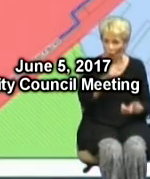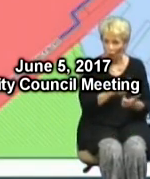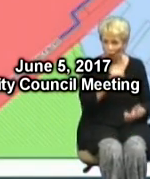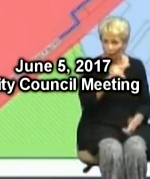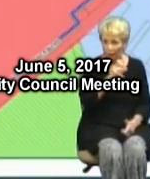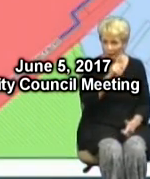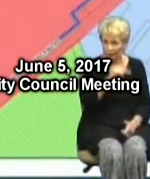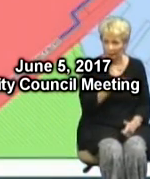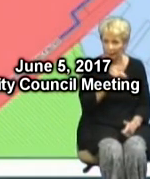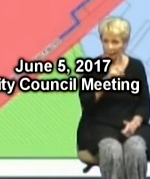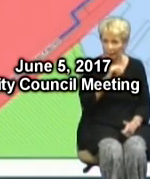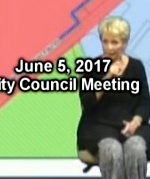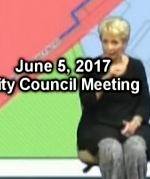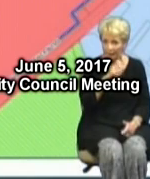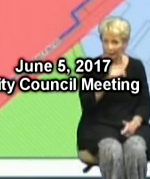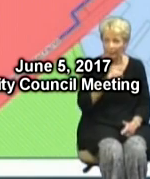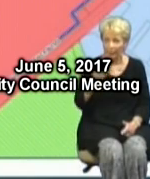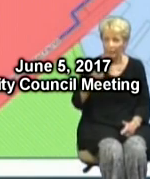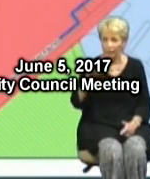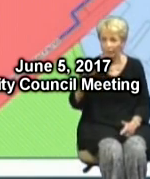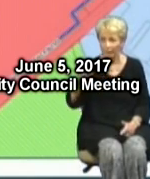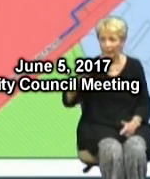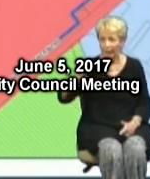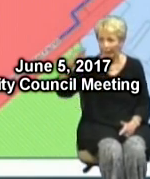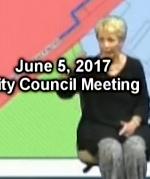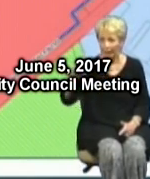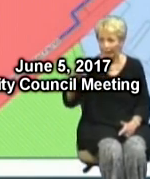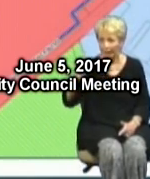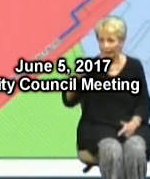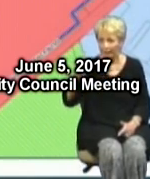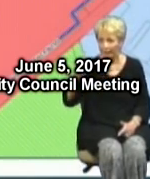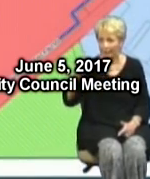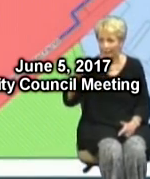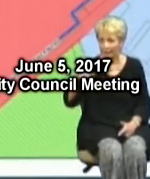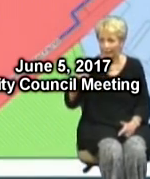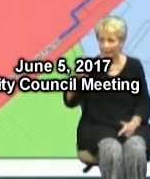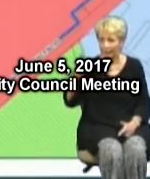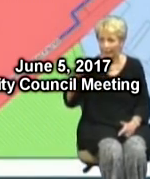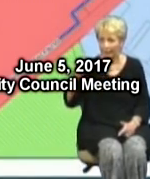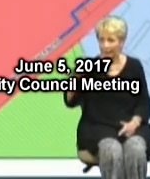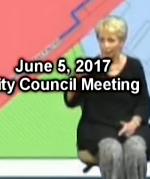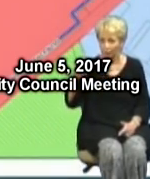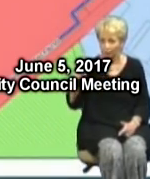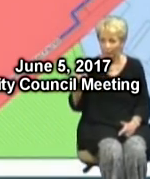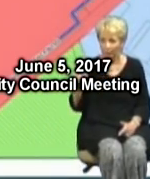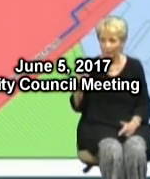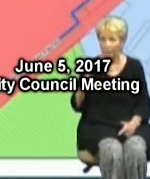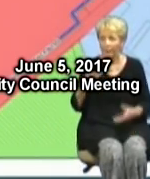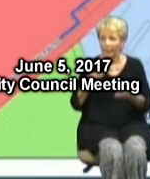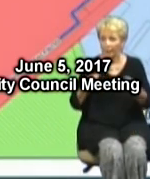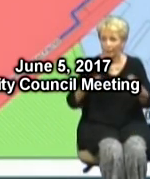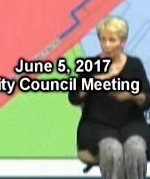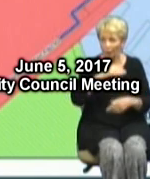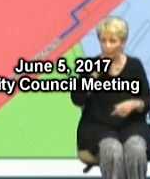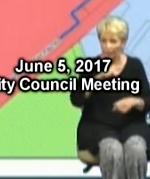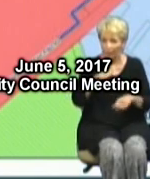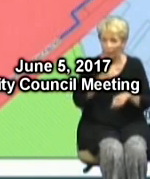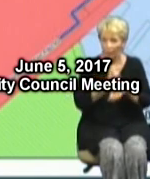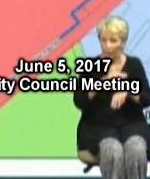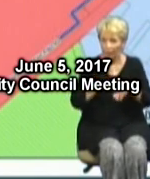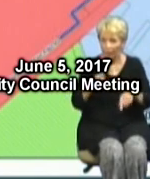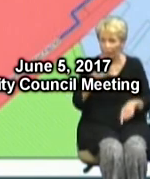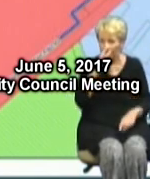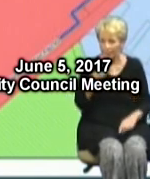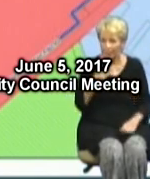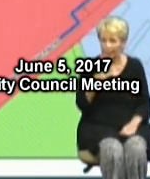low-intensity district and HID being the high-intensity district. The property is located, as you can